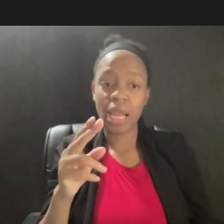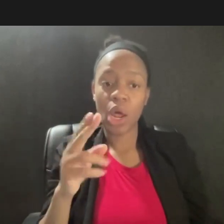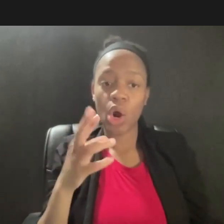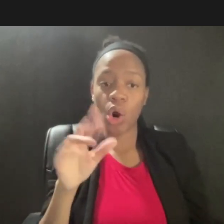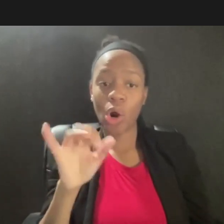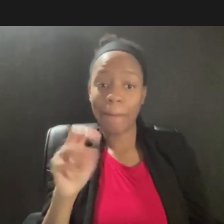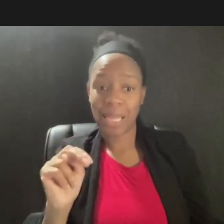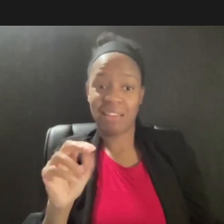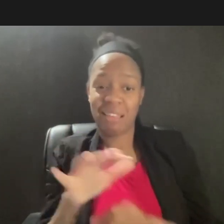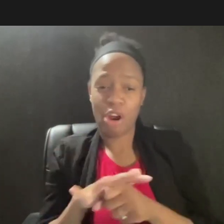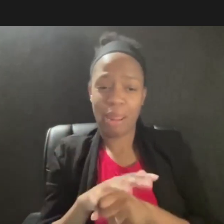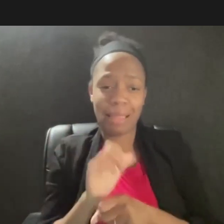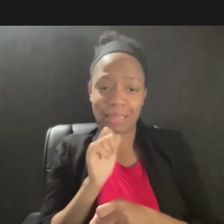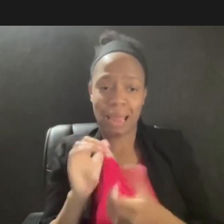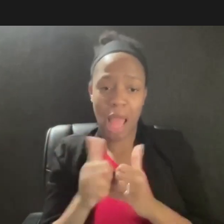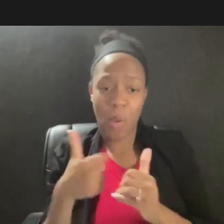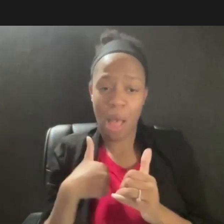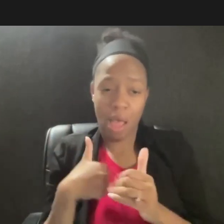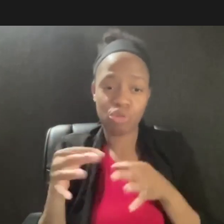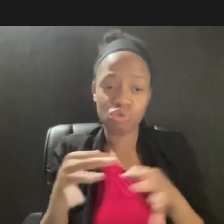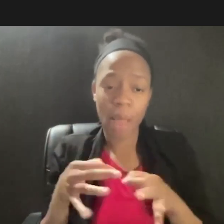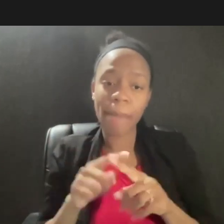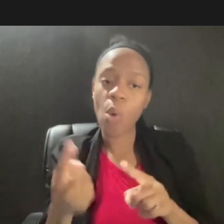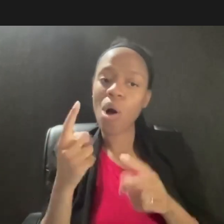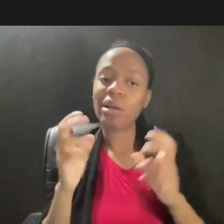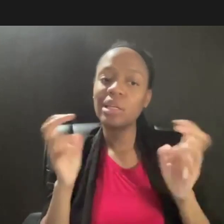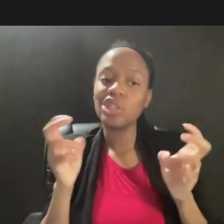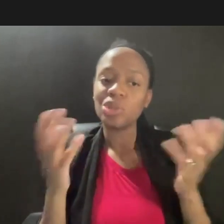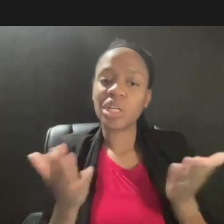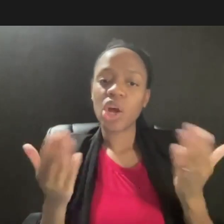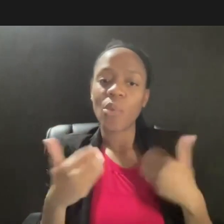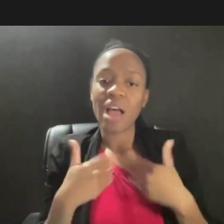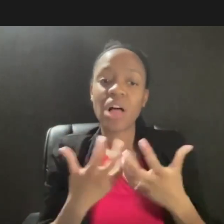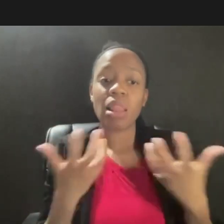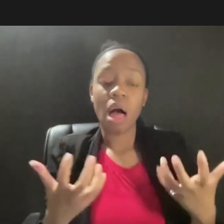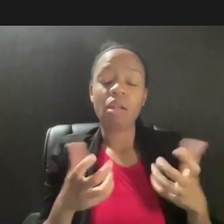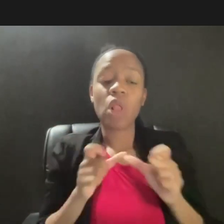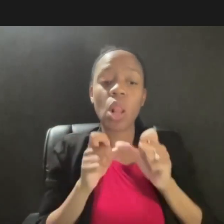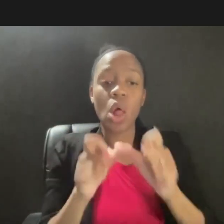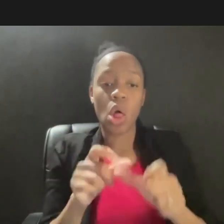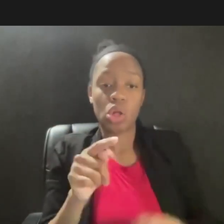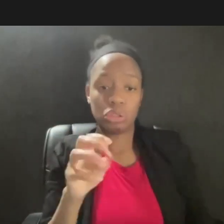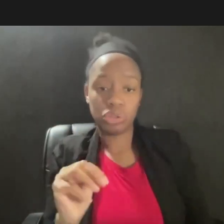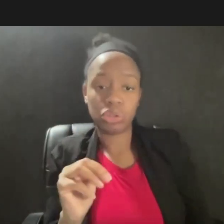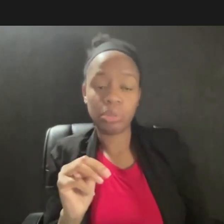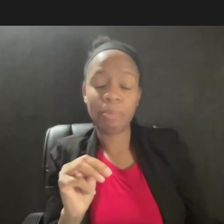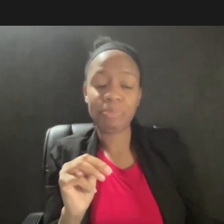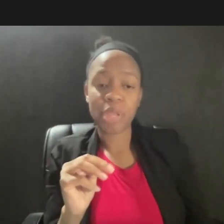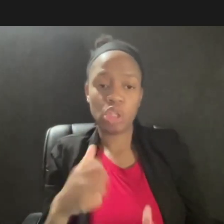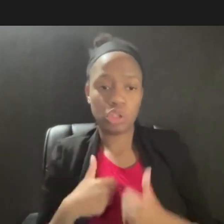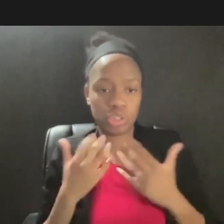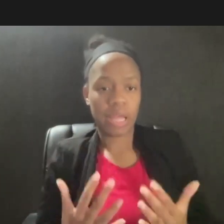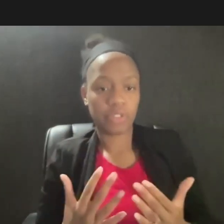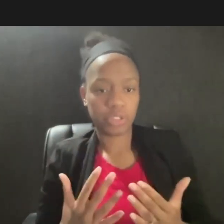it. But I think one of the issues the community has here, we have a lot of long-term survivors here, and